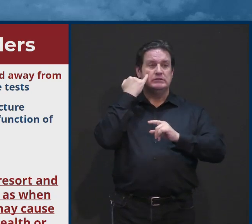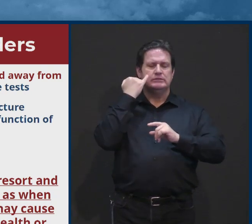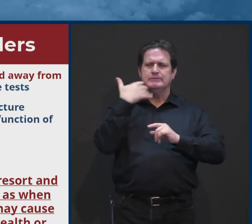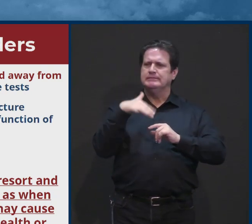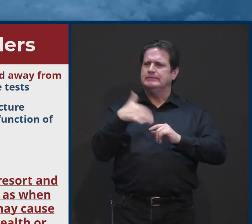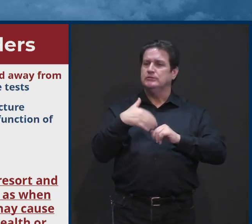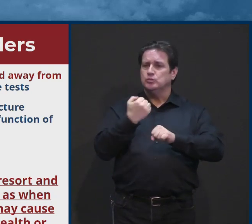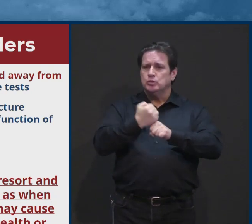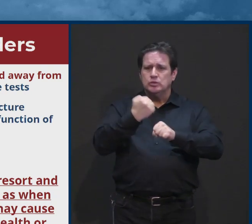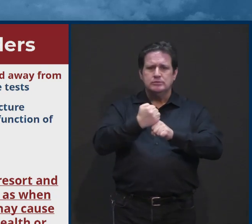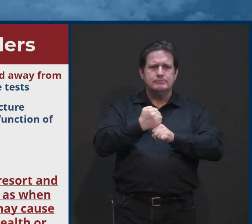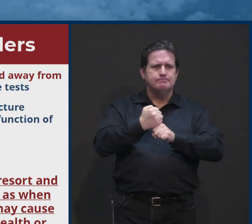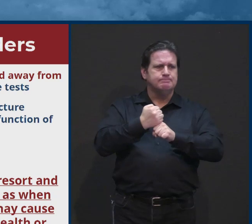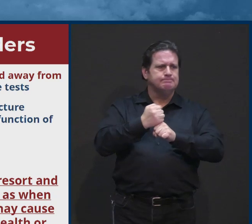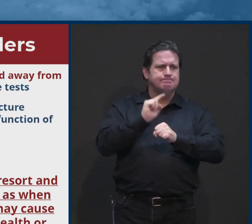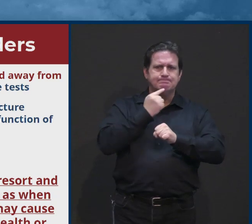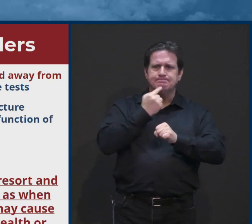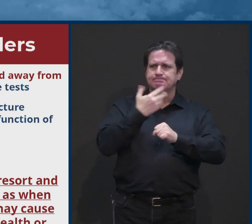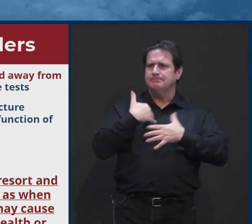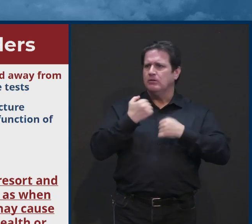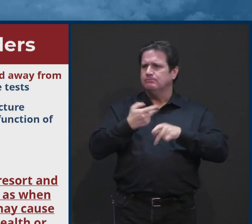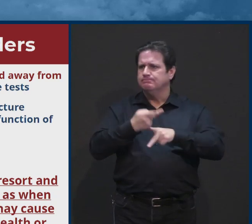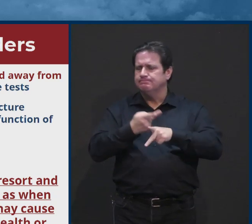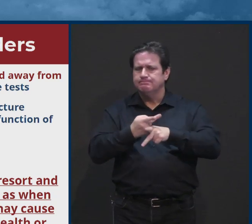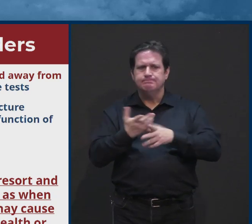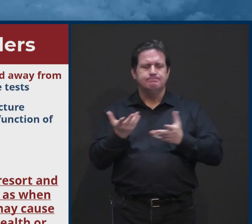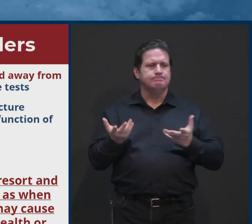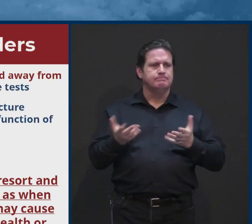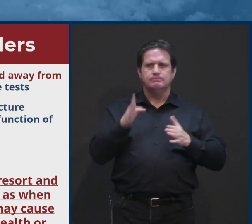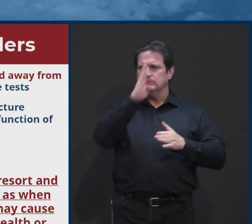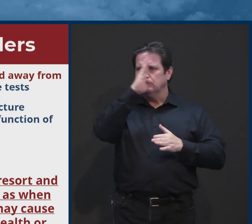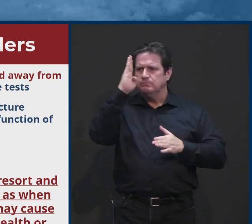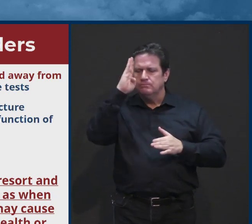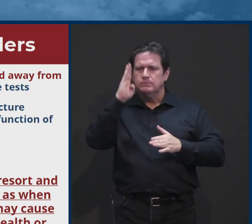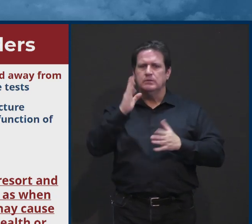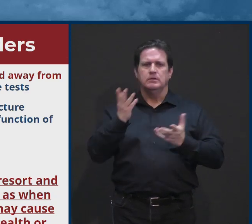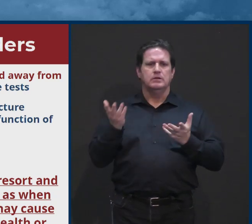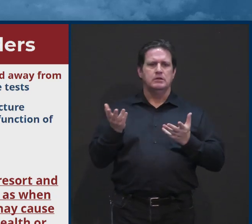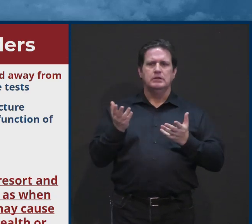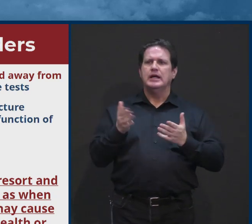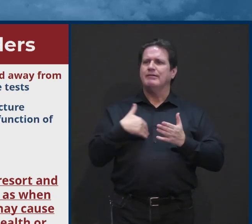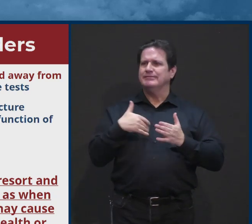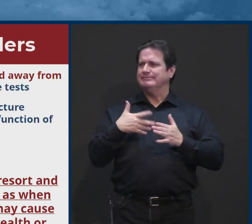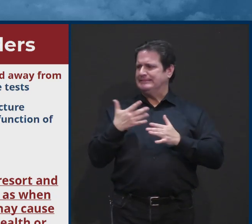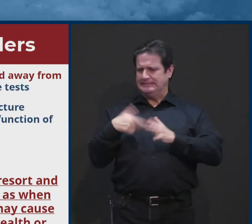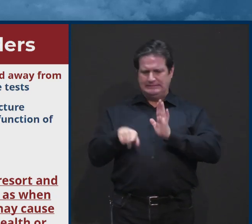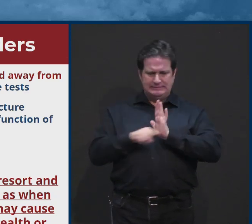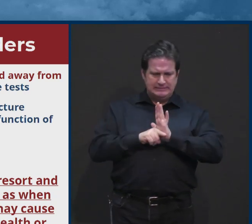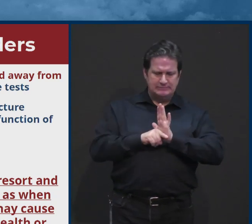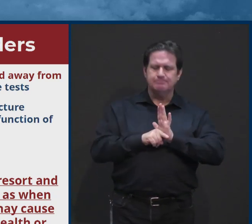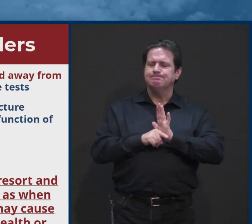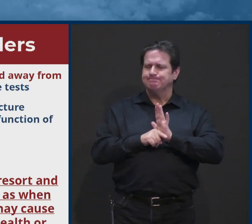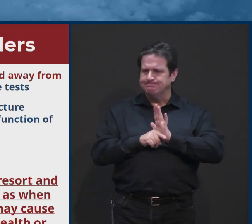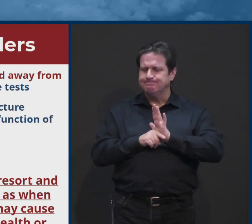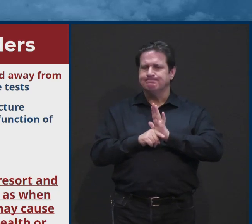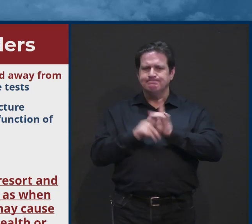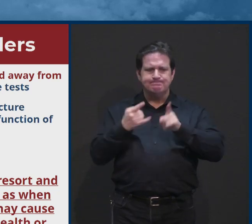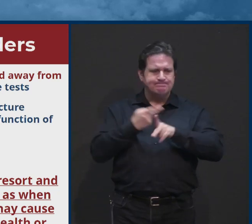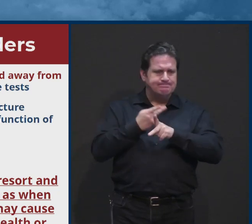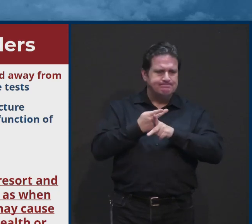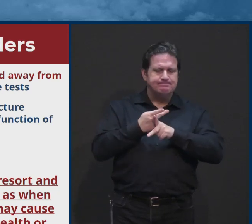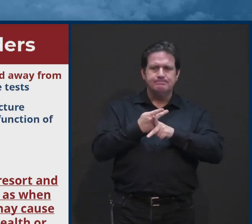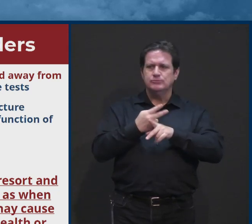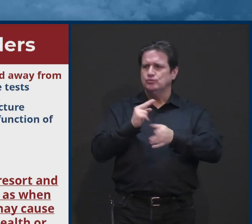infrastructure workers, like healthcare workers, to preserve the function of the workplace. So as long-term